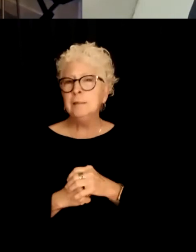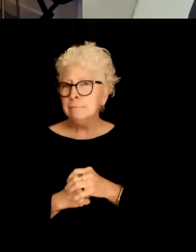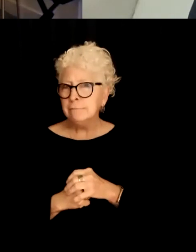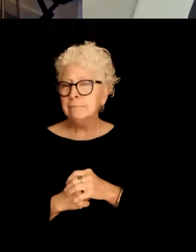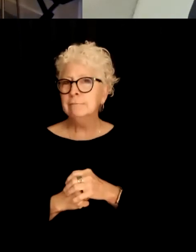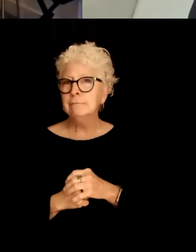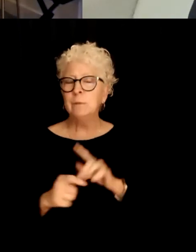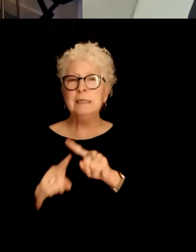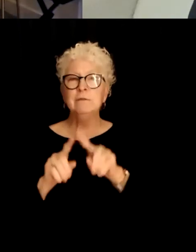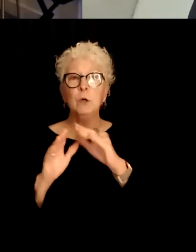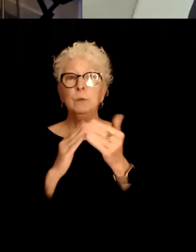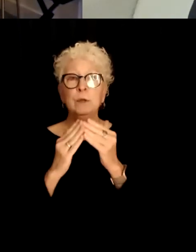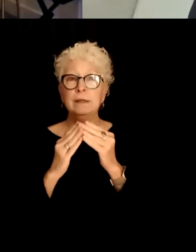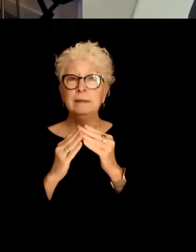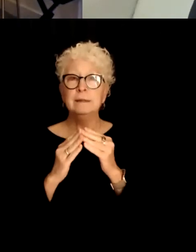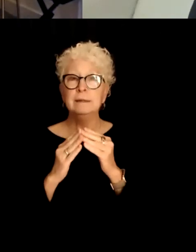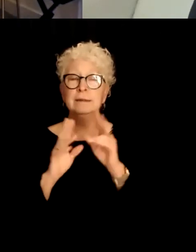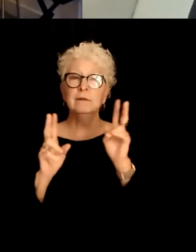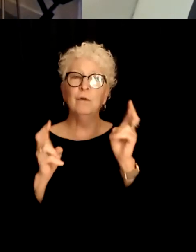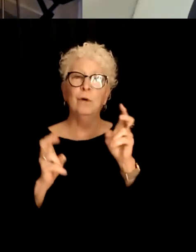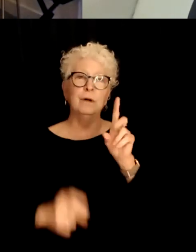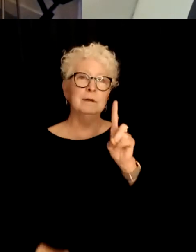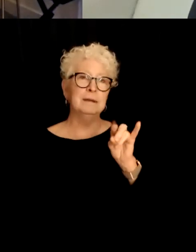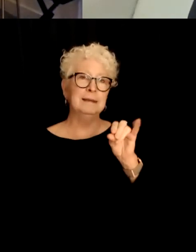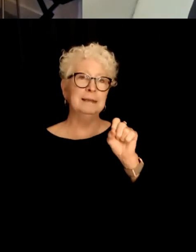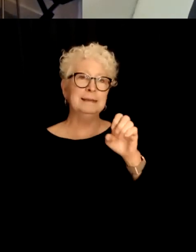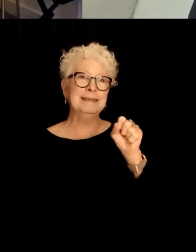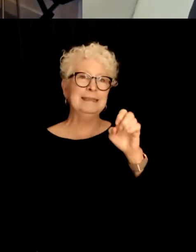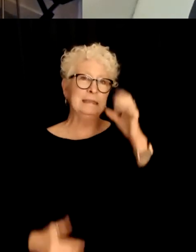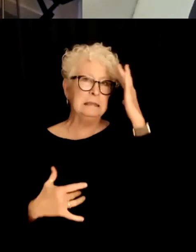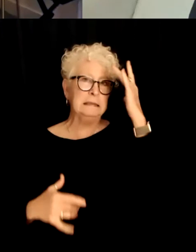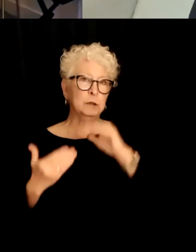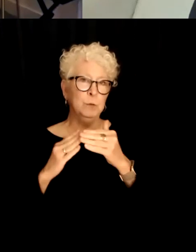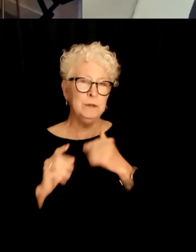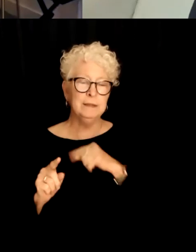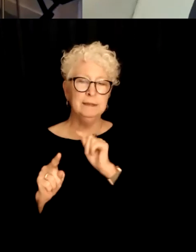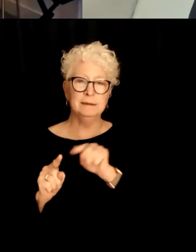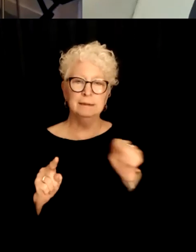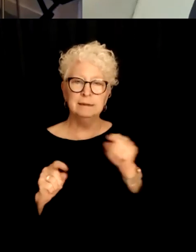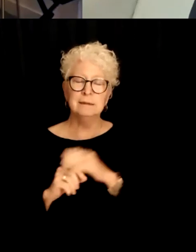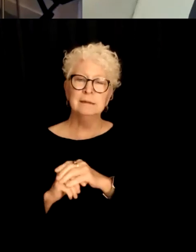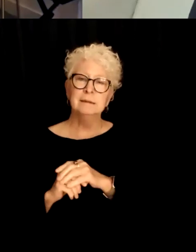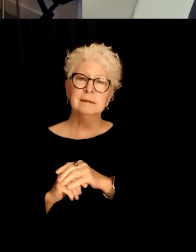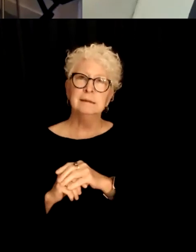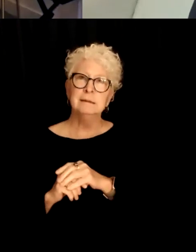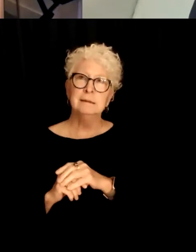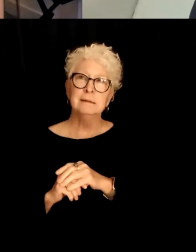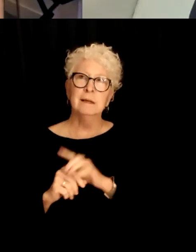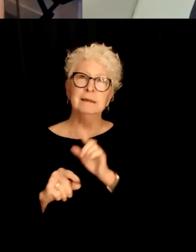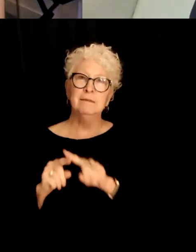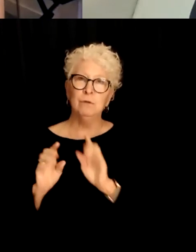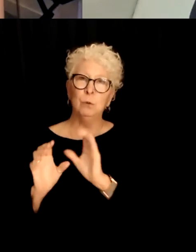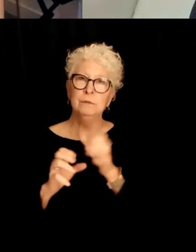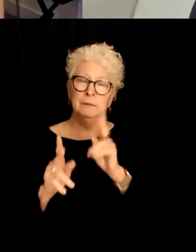that I am familiar with, and this is probably true of every community, like they have some set of